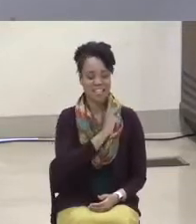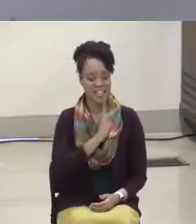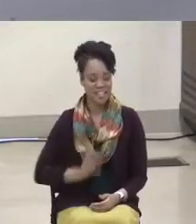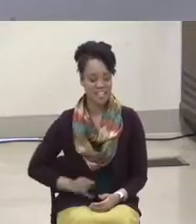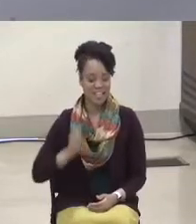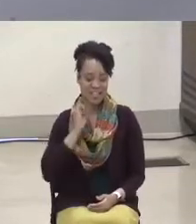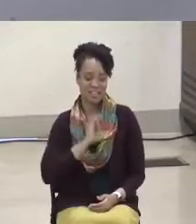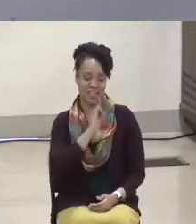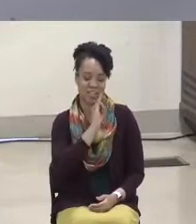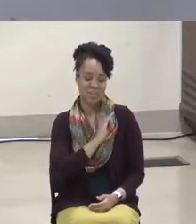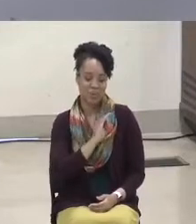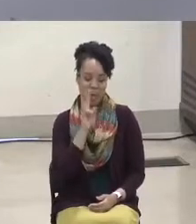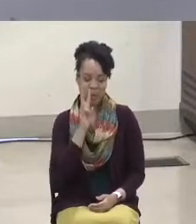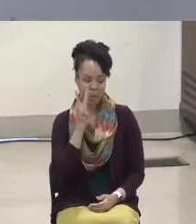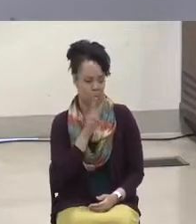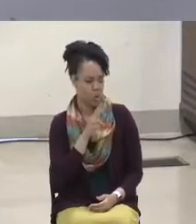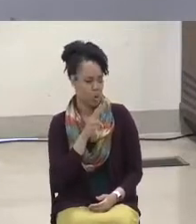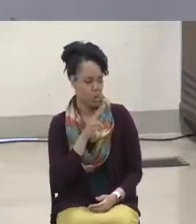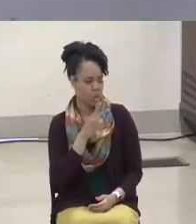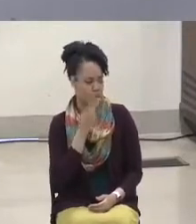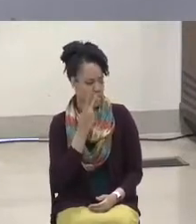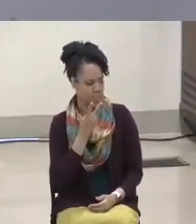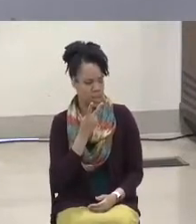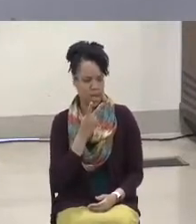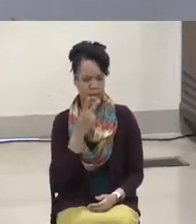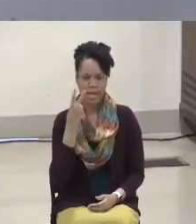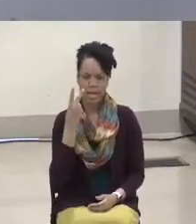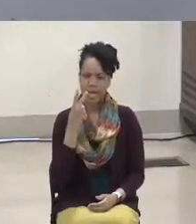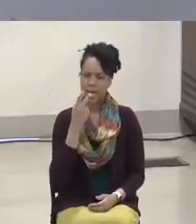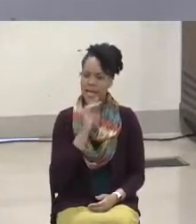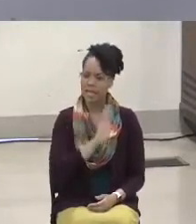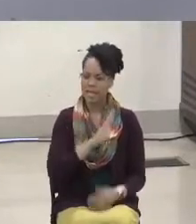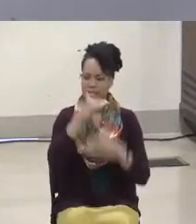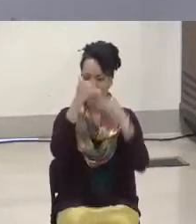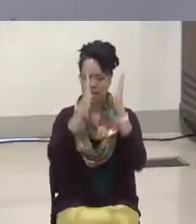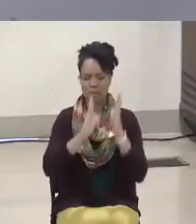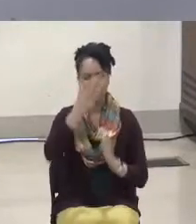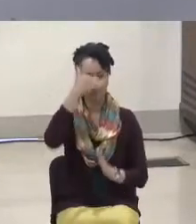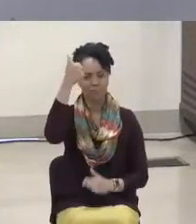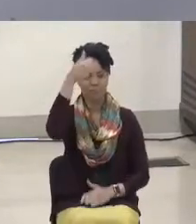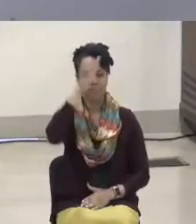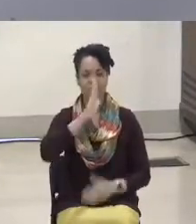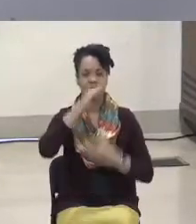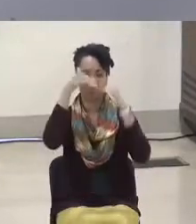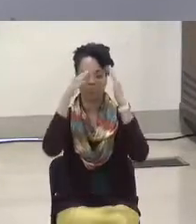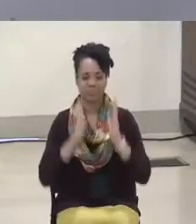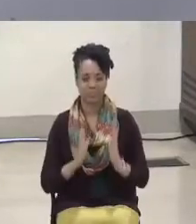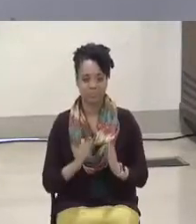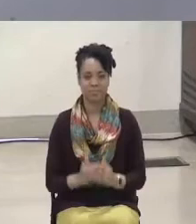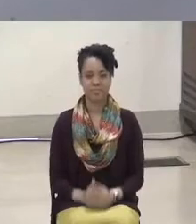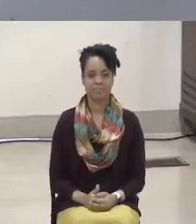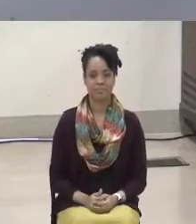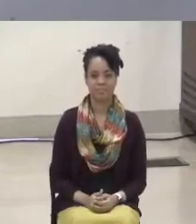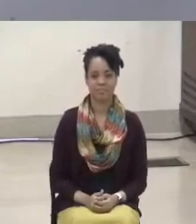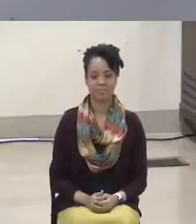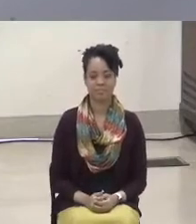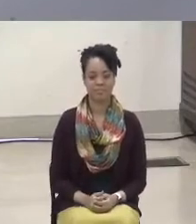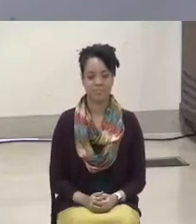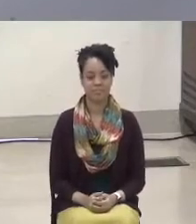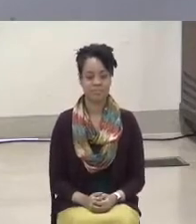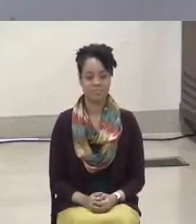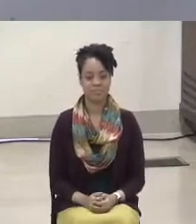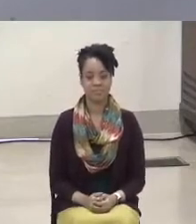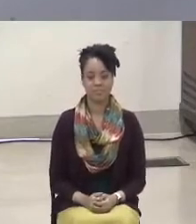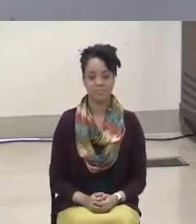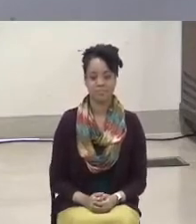seen that his house was better than God's house. David, el rey David, vio que su casa era mejor que la casa